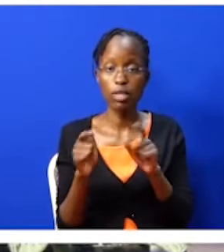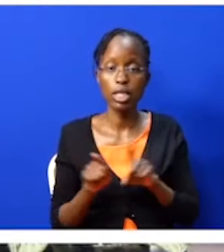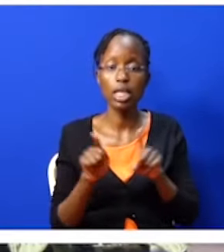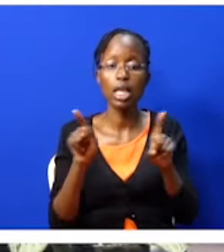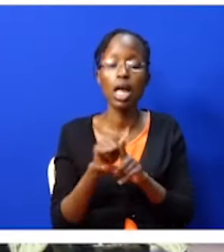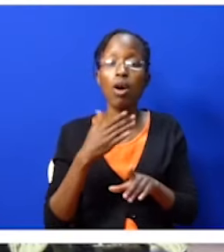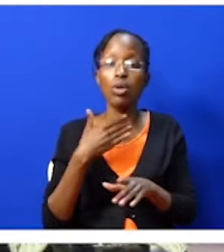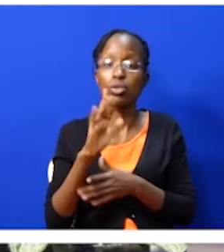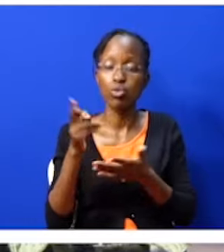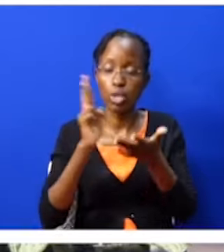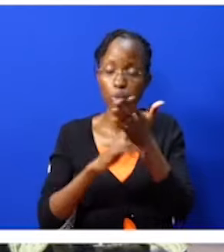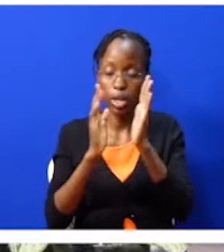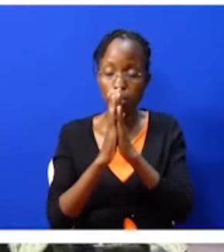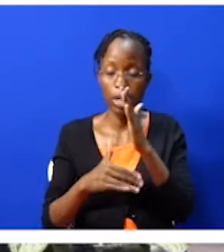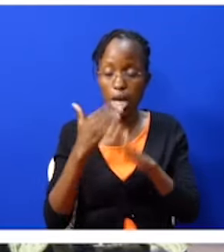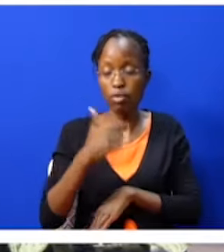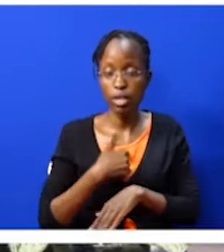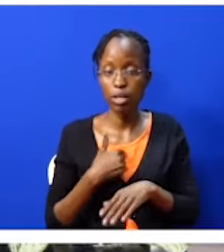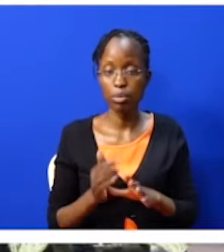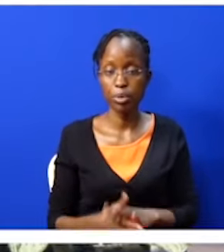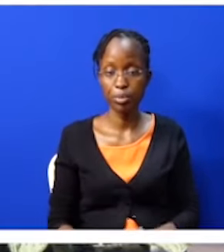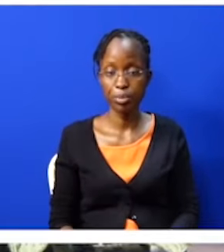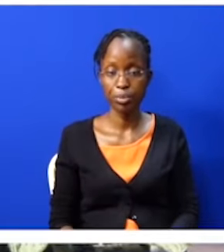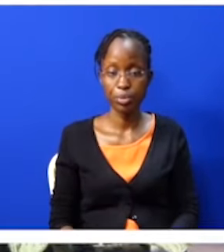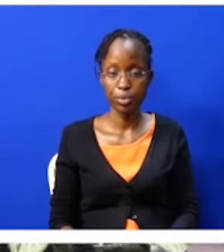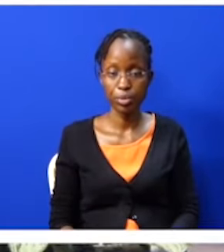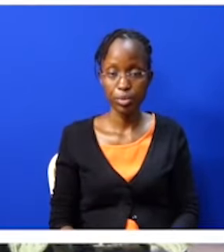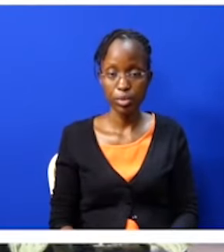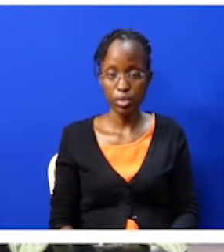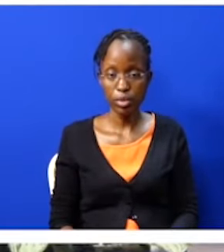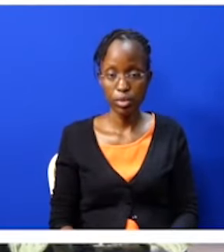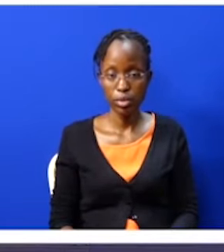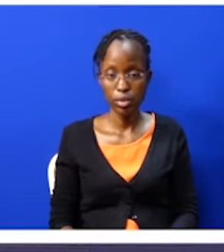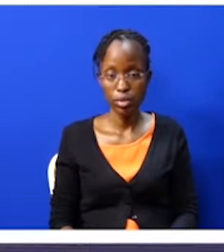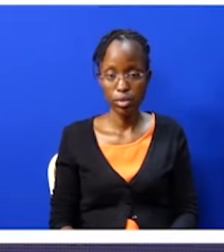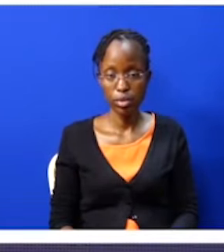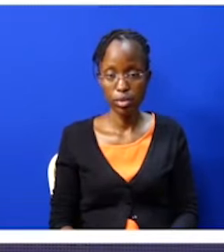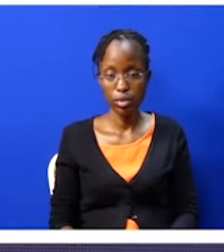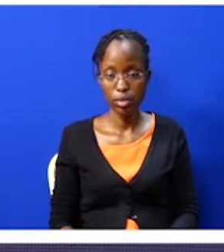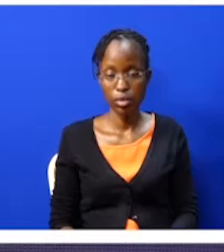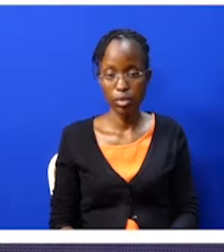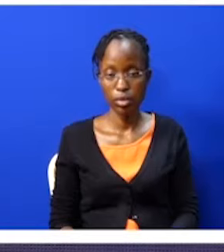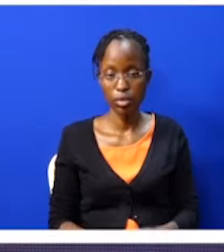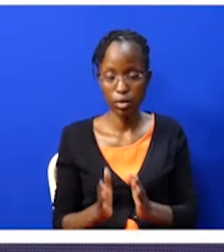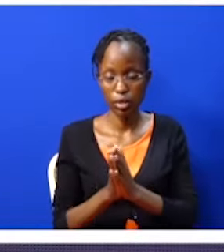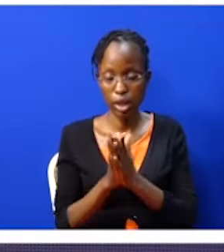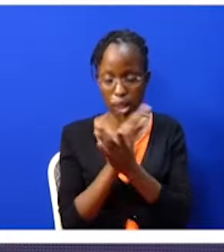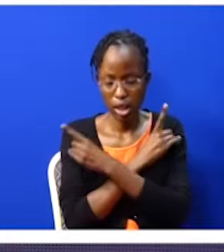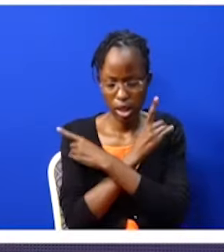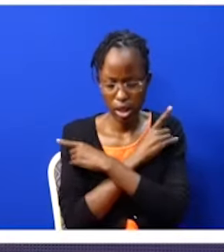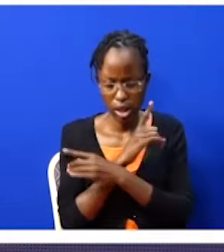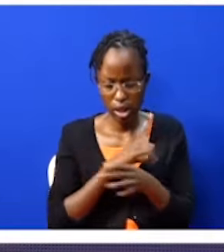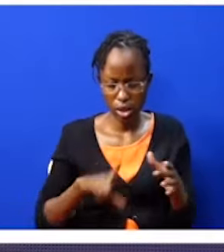encourage you to say this prayer with me. So we'll close our eyes and bow our heads and say this prayer together. Dear Lord